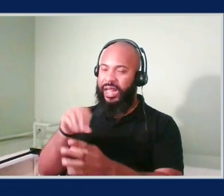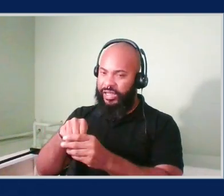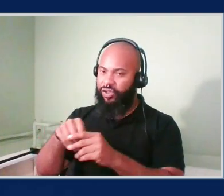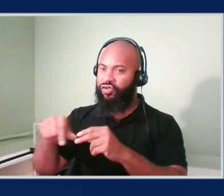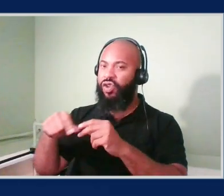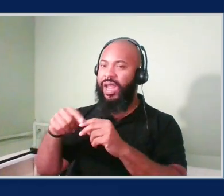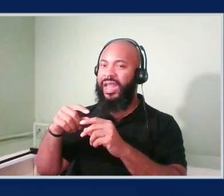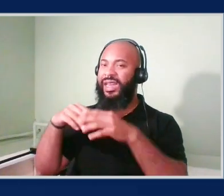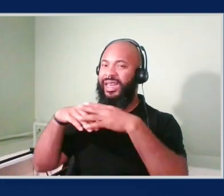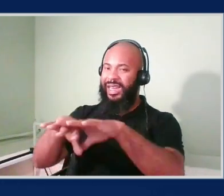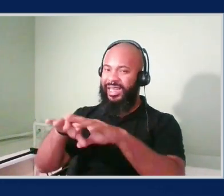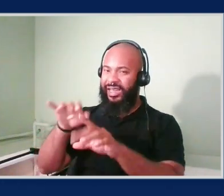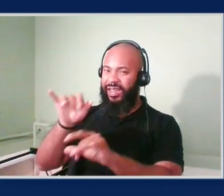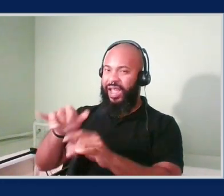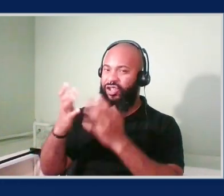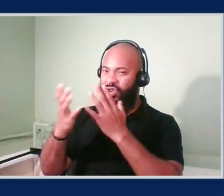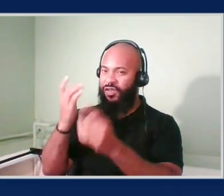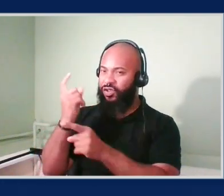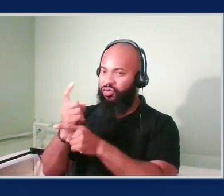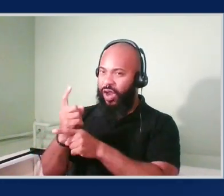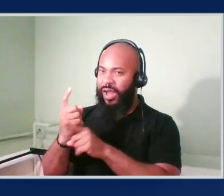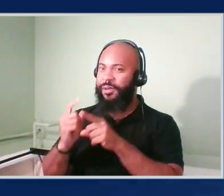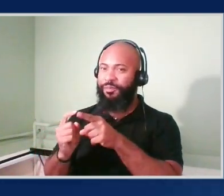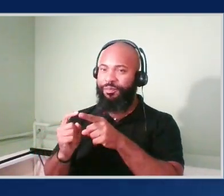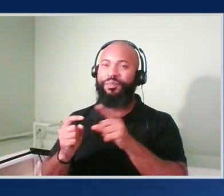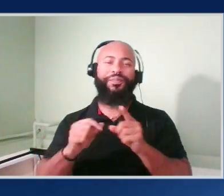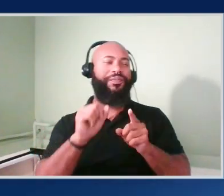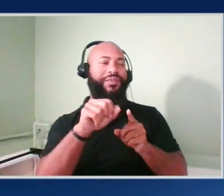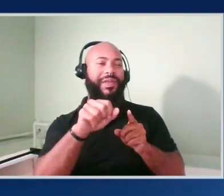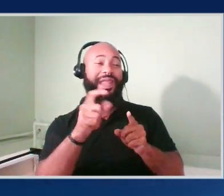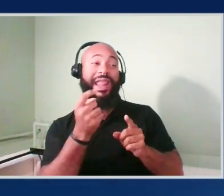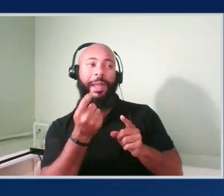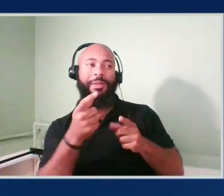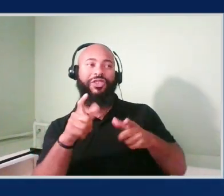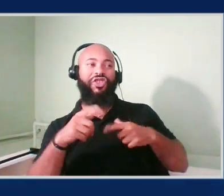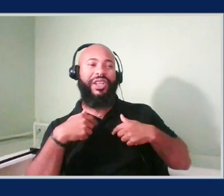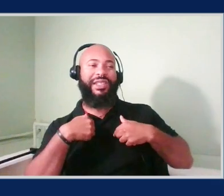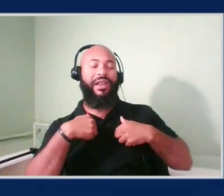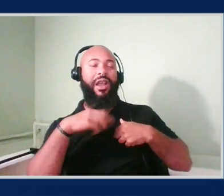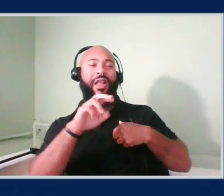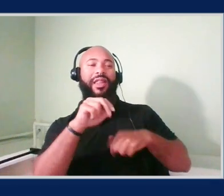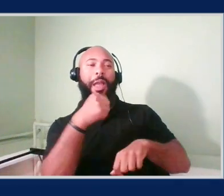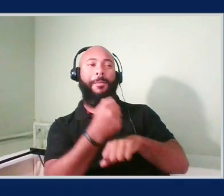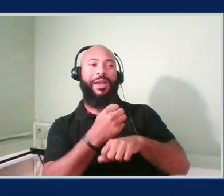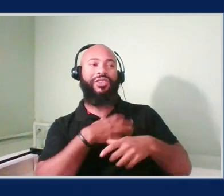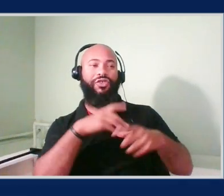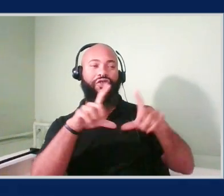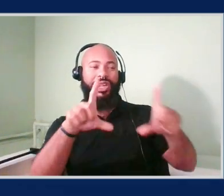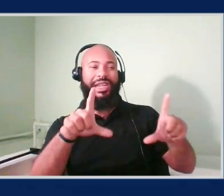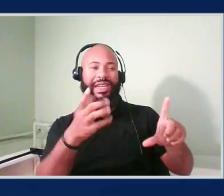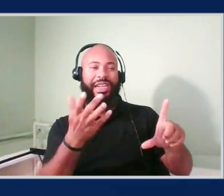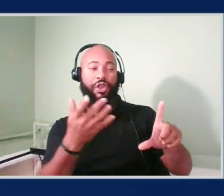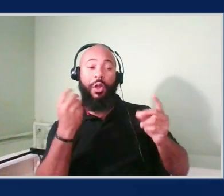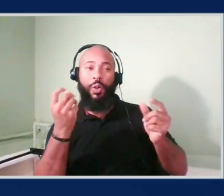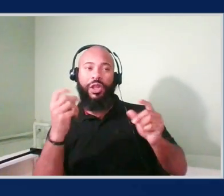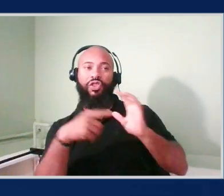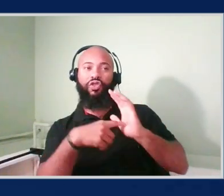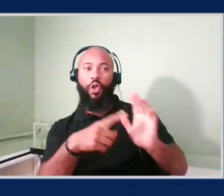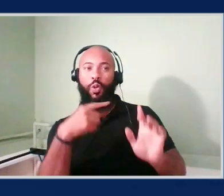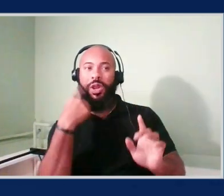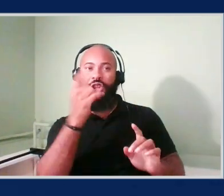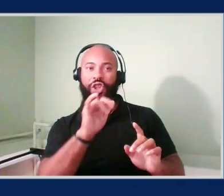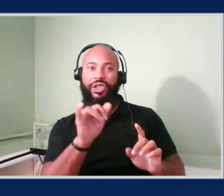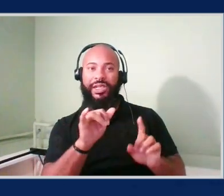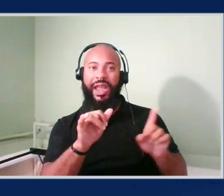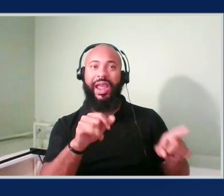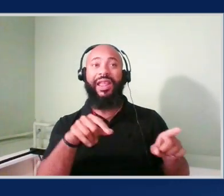mean, about it. we use, let me just unlock my screen here. I'll quickly show you what that looks like. This service is